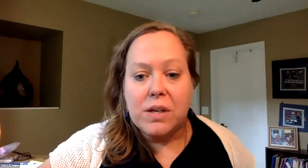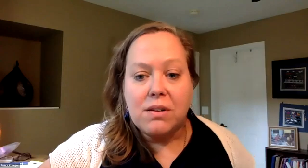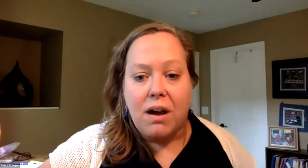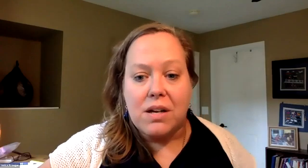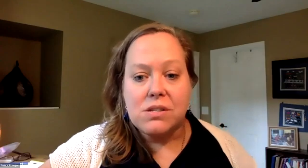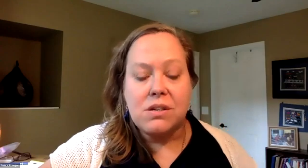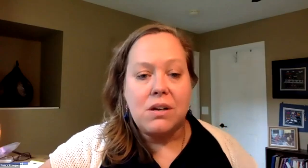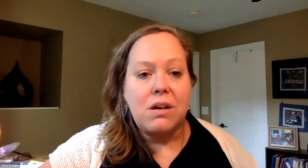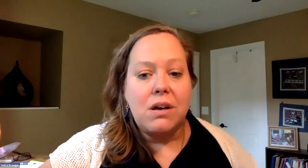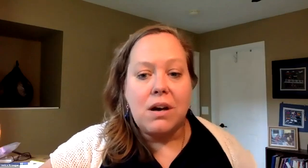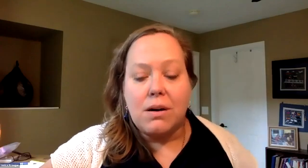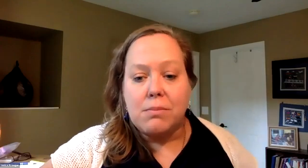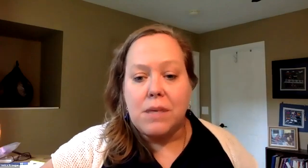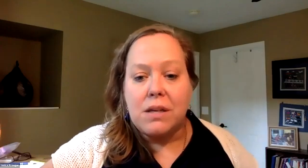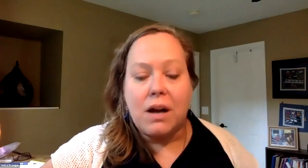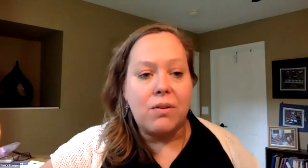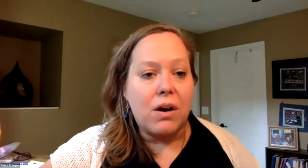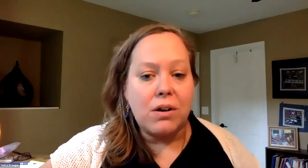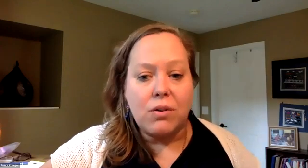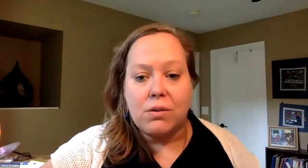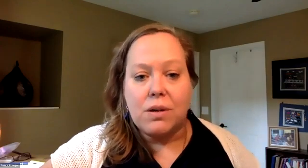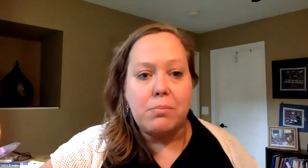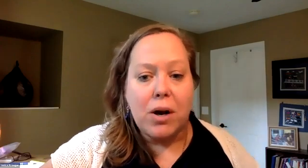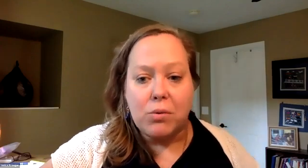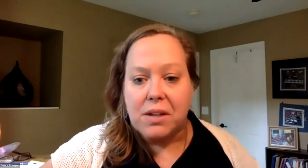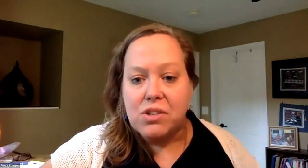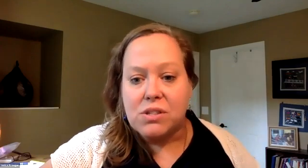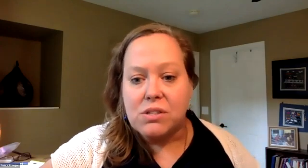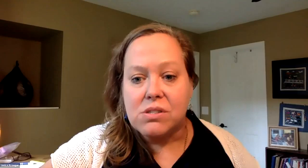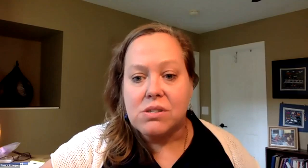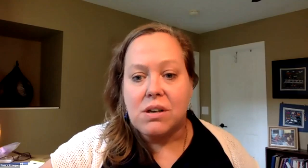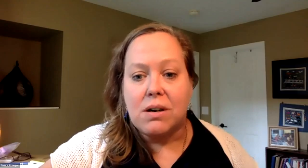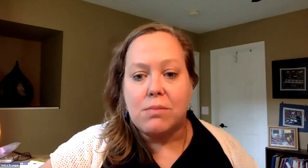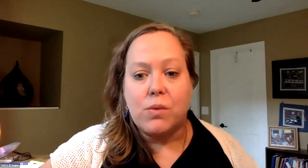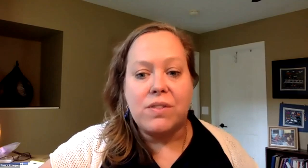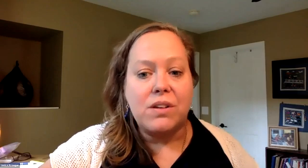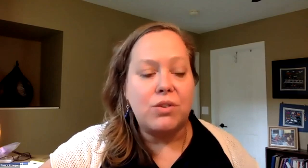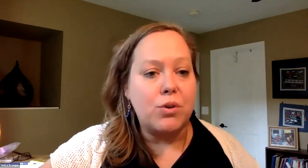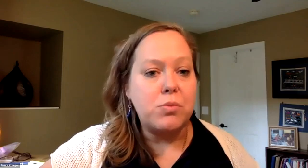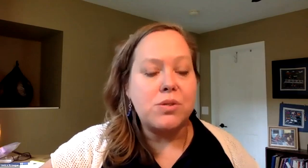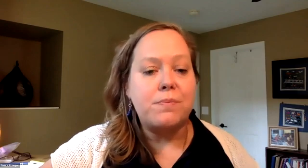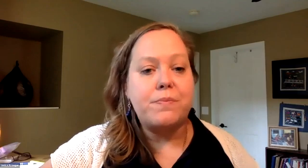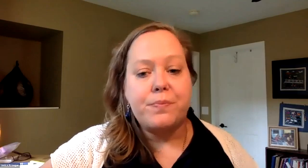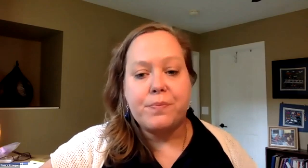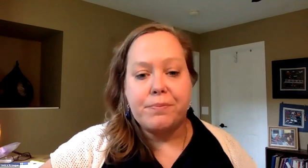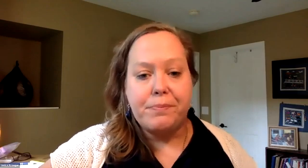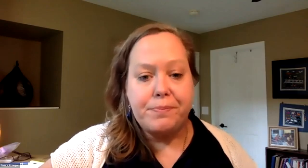been realized in hierarchical and power relations within